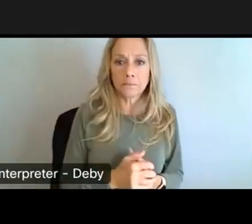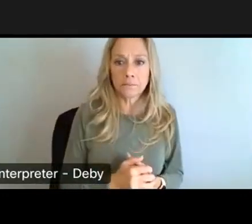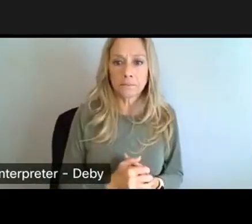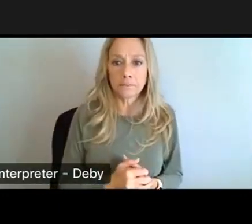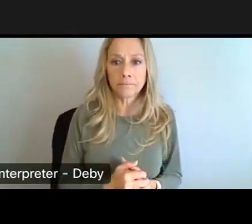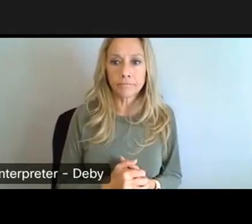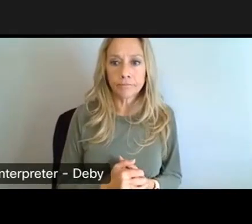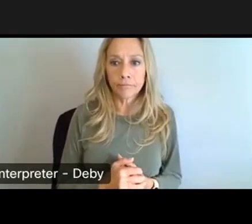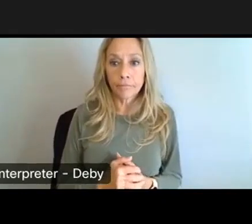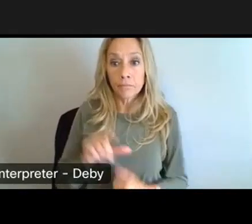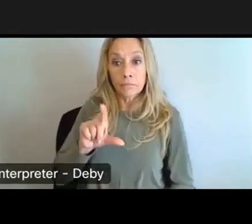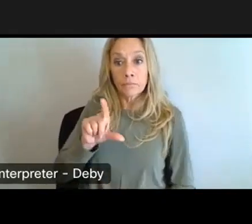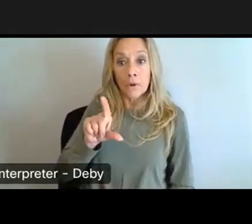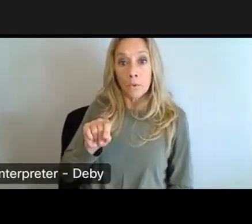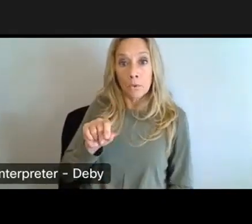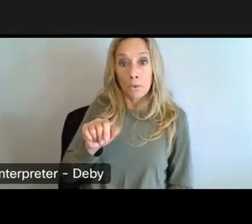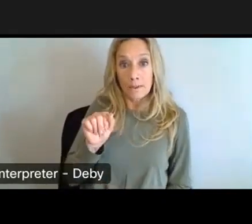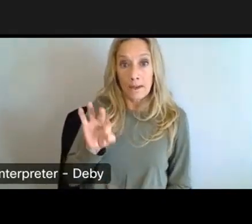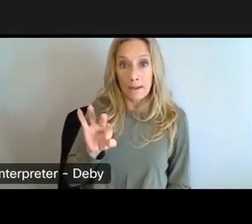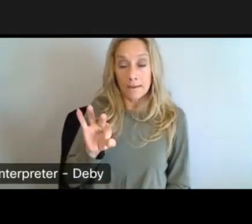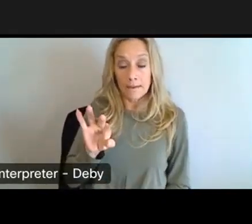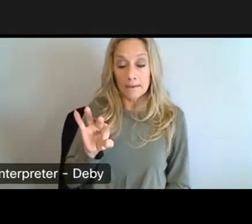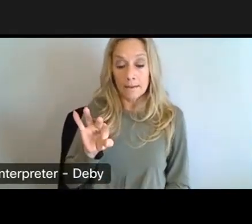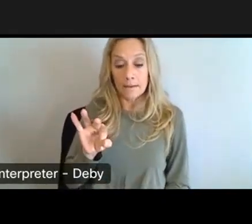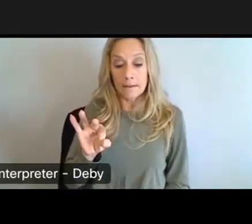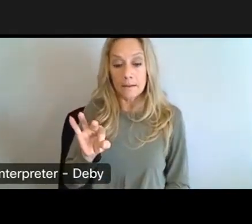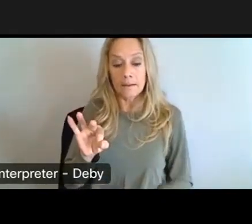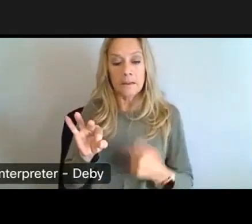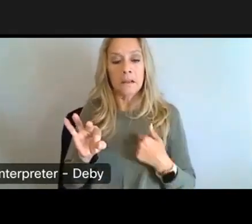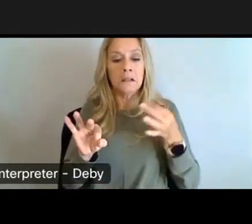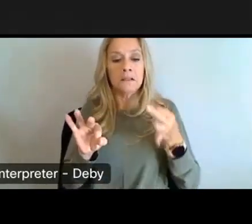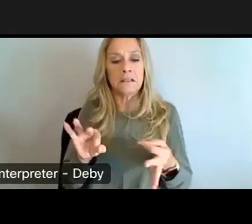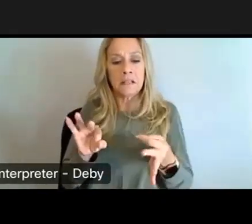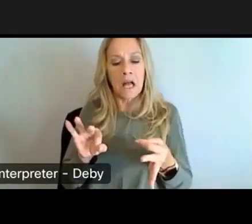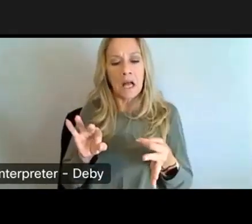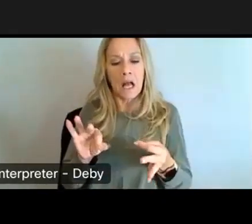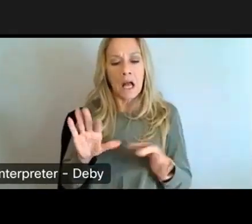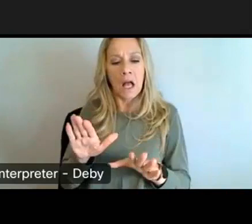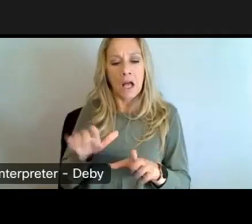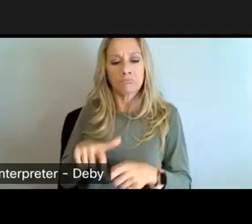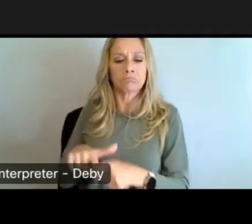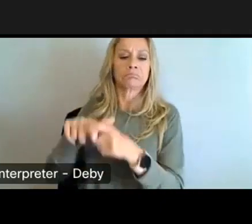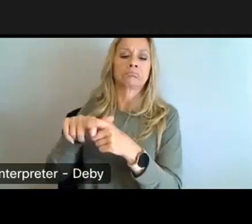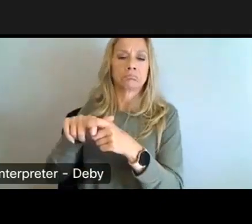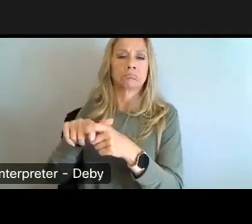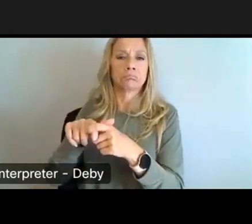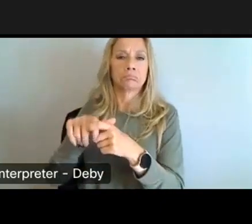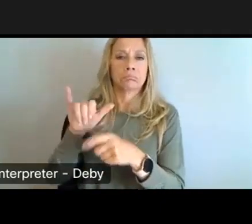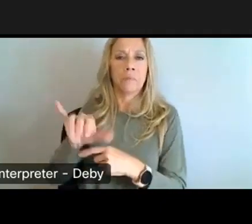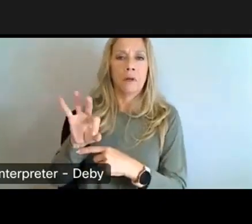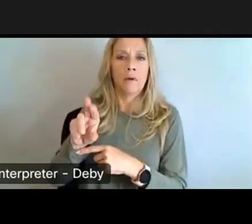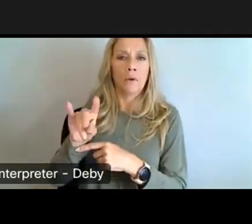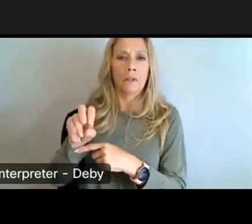Um, in 2019, um, I decided to step back from the foundation in a